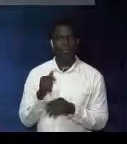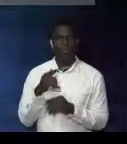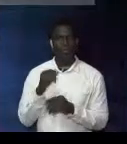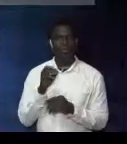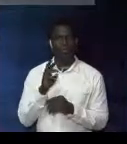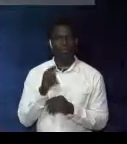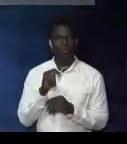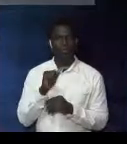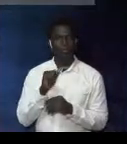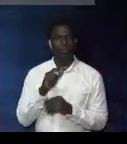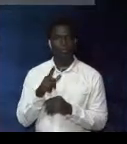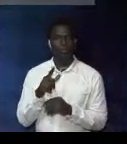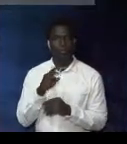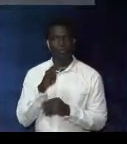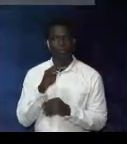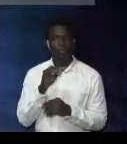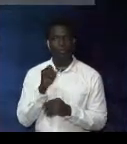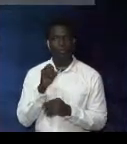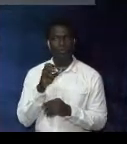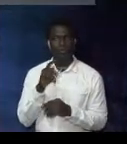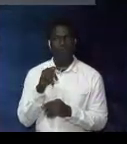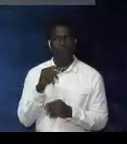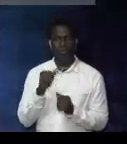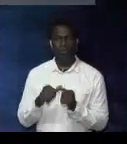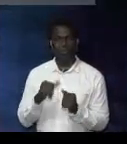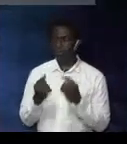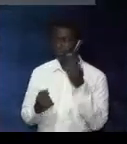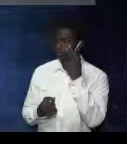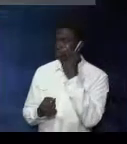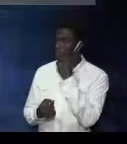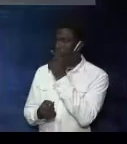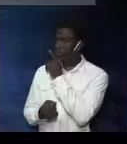diagonals bisect each other. I'll just draw that quickly.